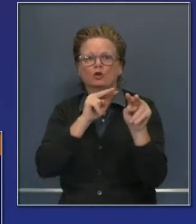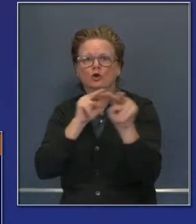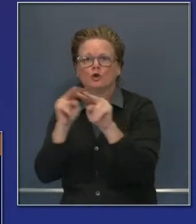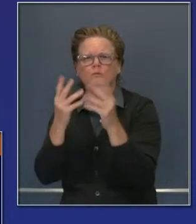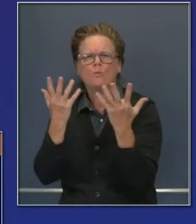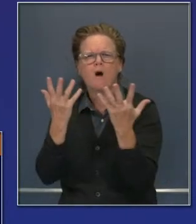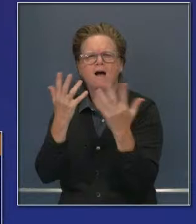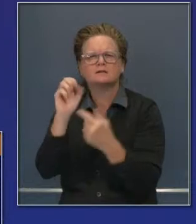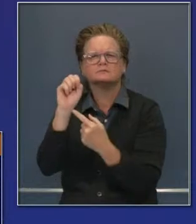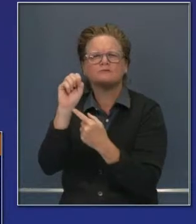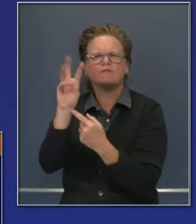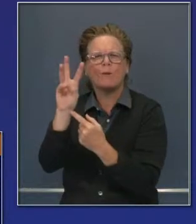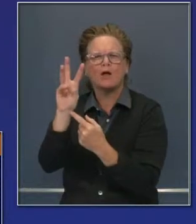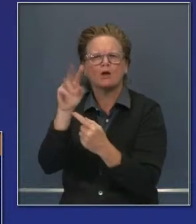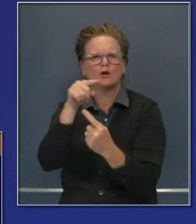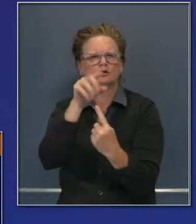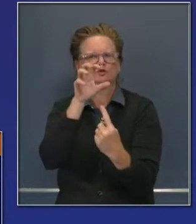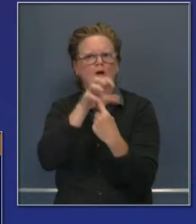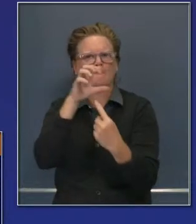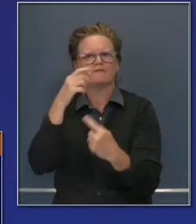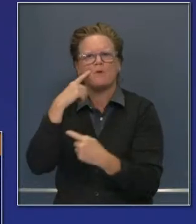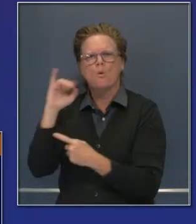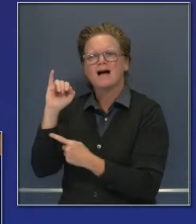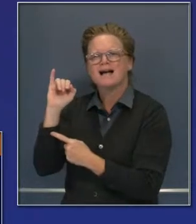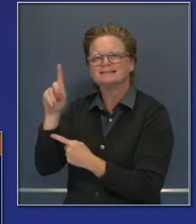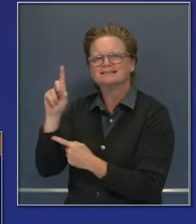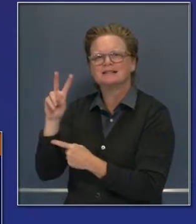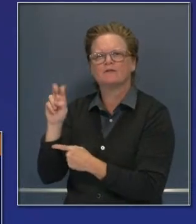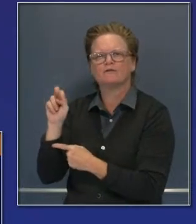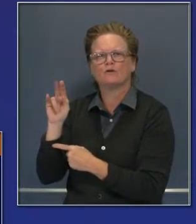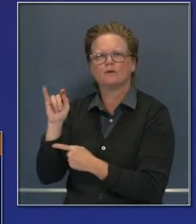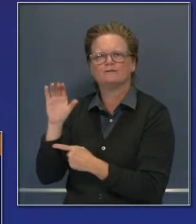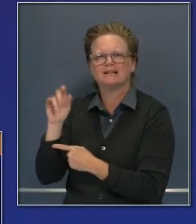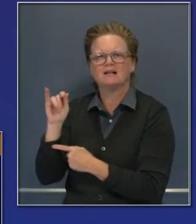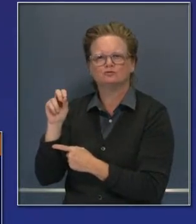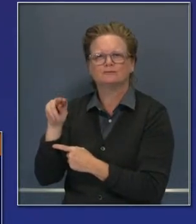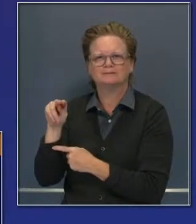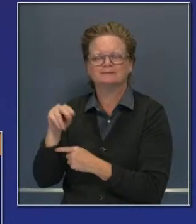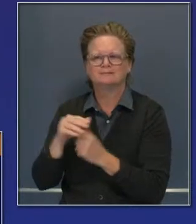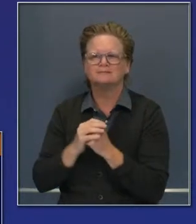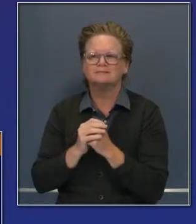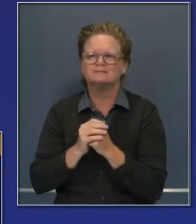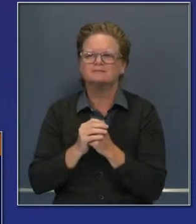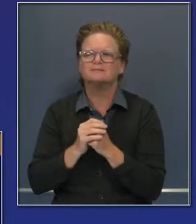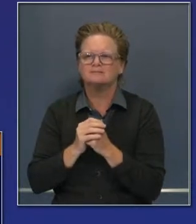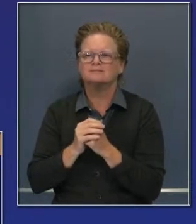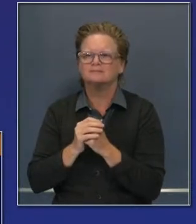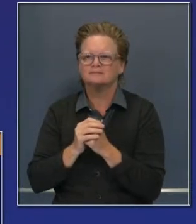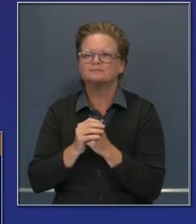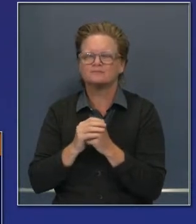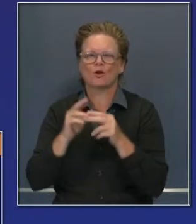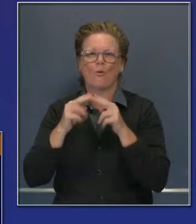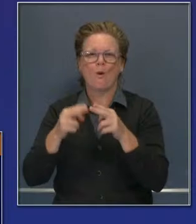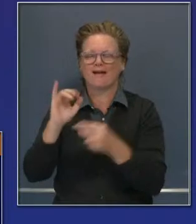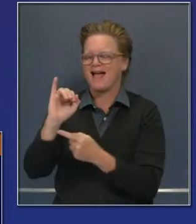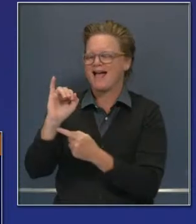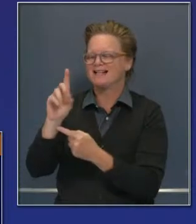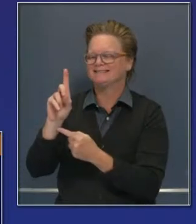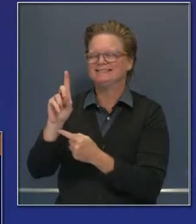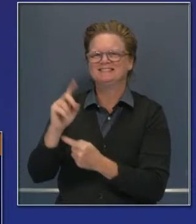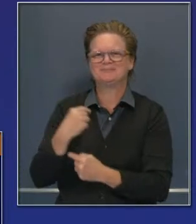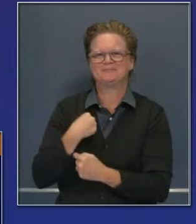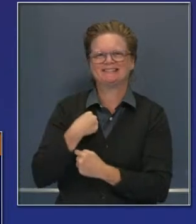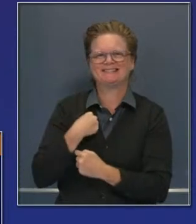up with a system called ID Me. This will process about 90% automatically of all of the new